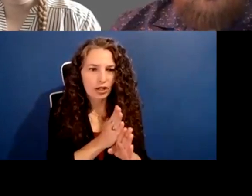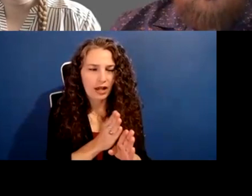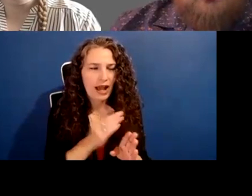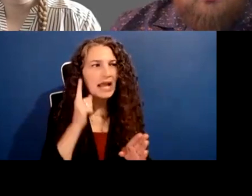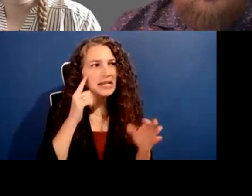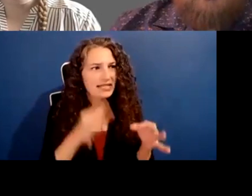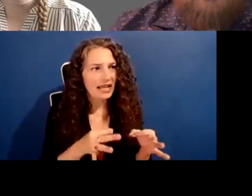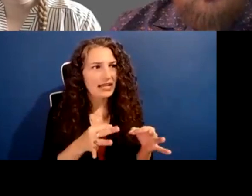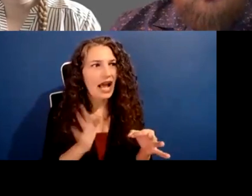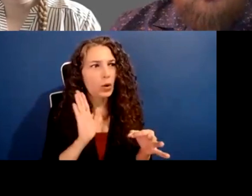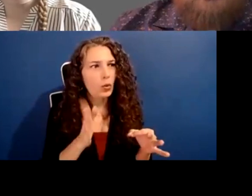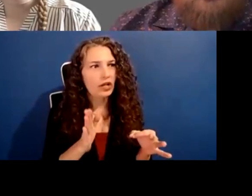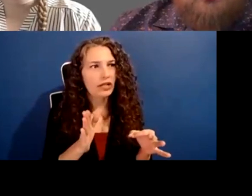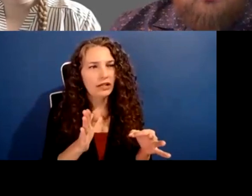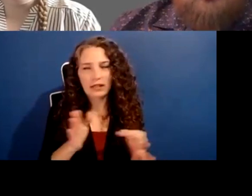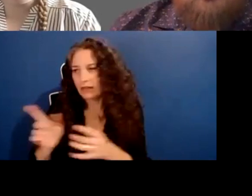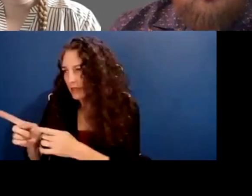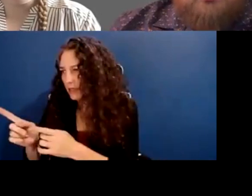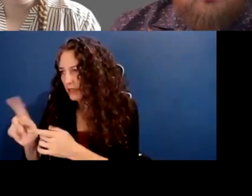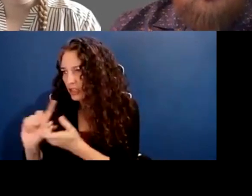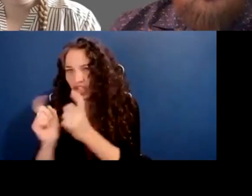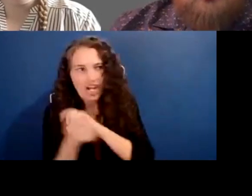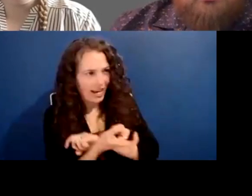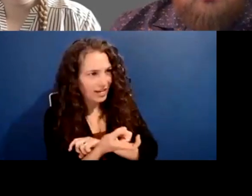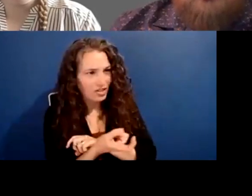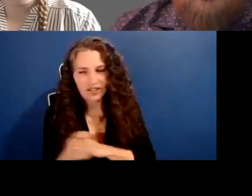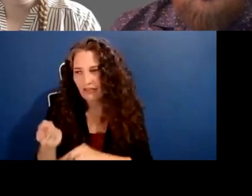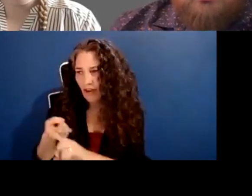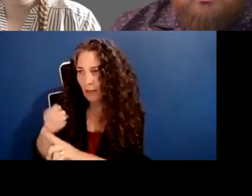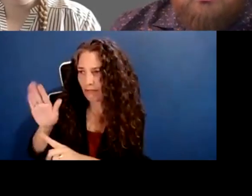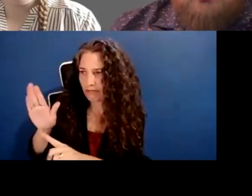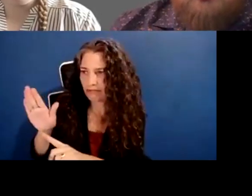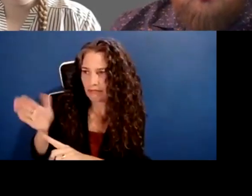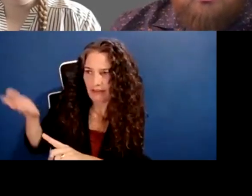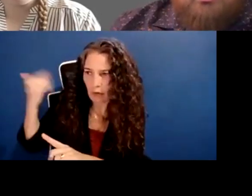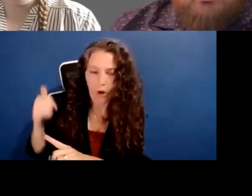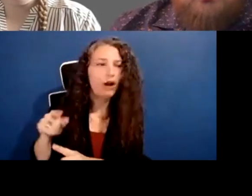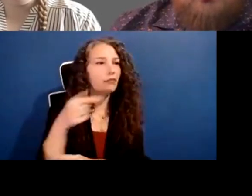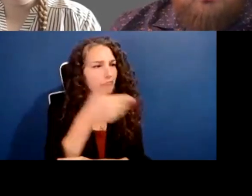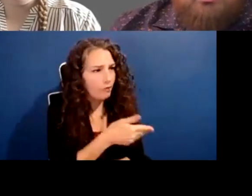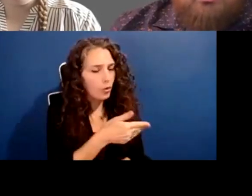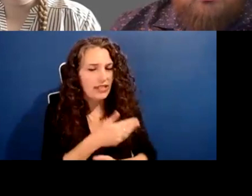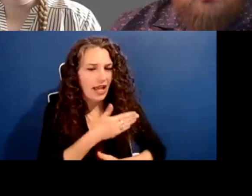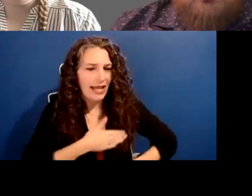go into entertainment. But yeah, so I gained, skills in like production,